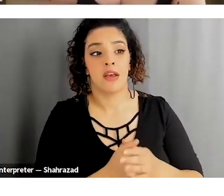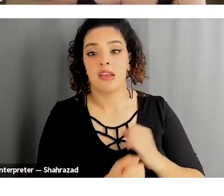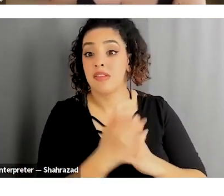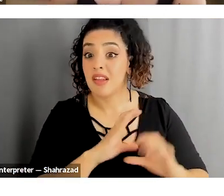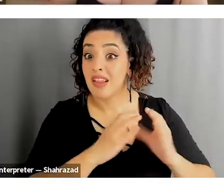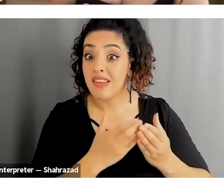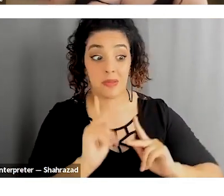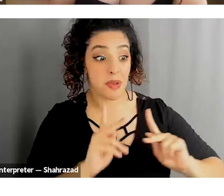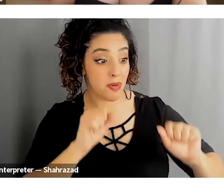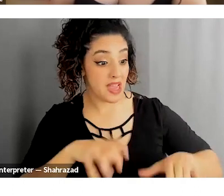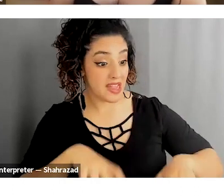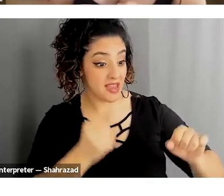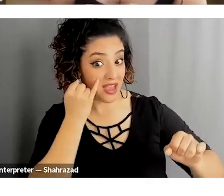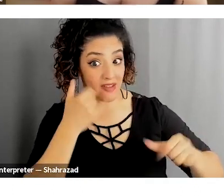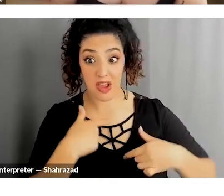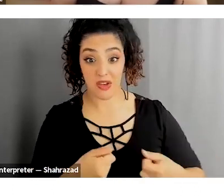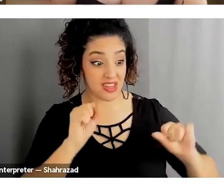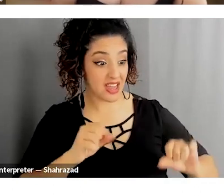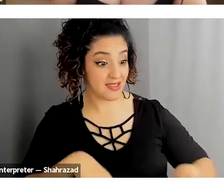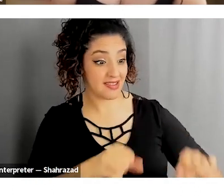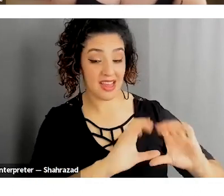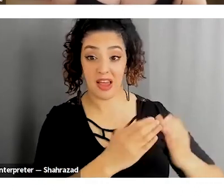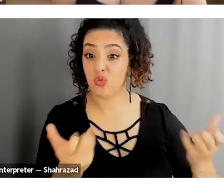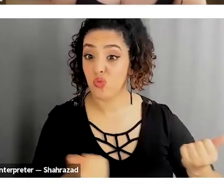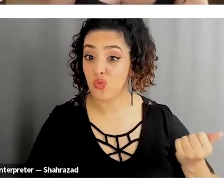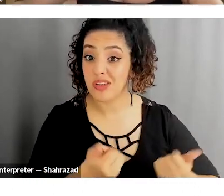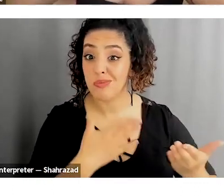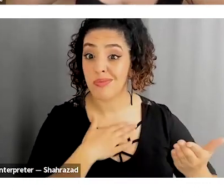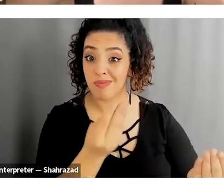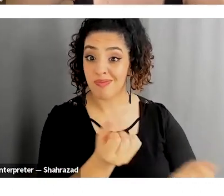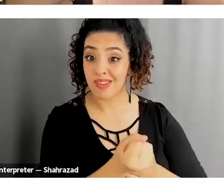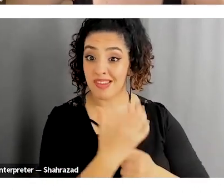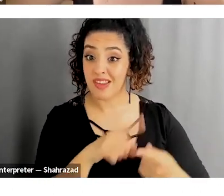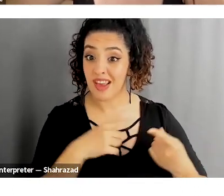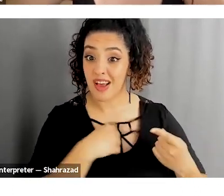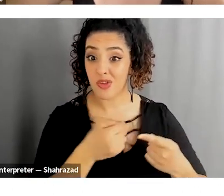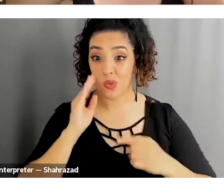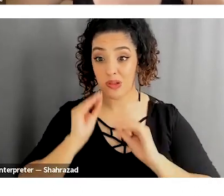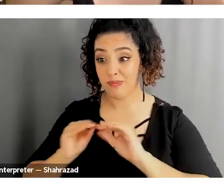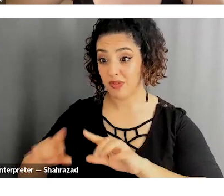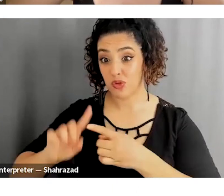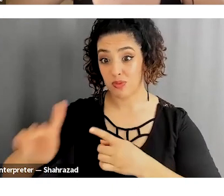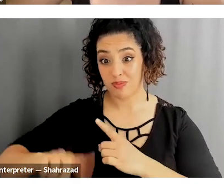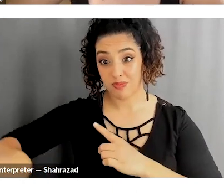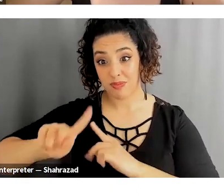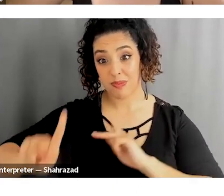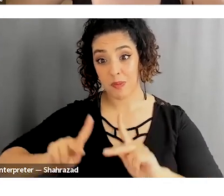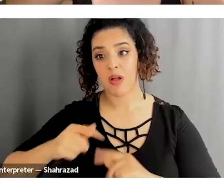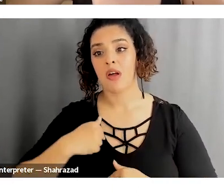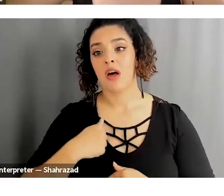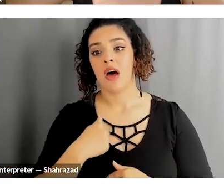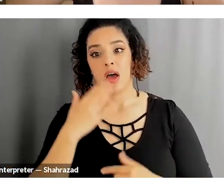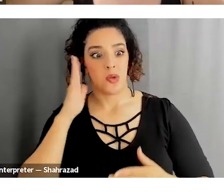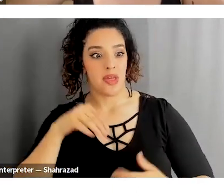online. Perhaps if there are any. Like, I know a lot of our community is very international, not from New York. But I'm so grateful for